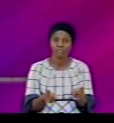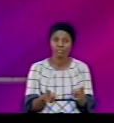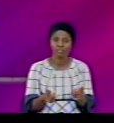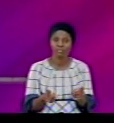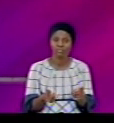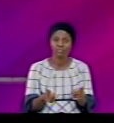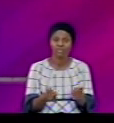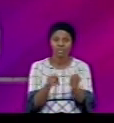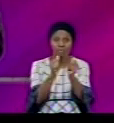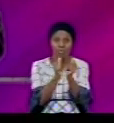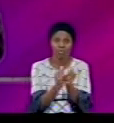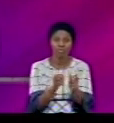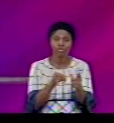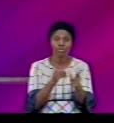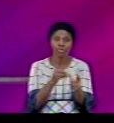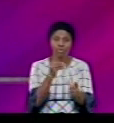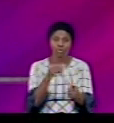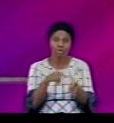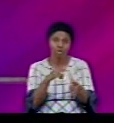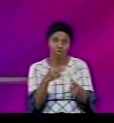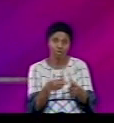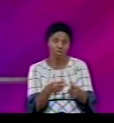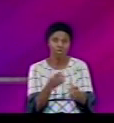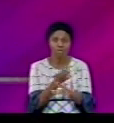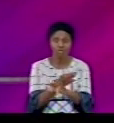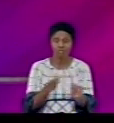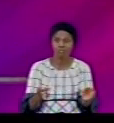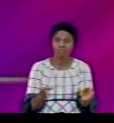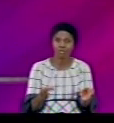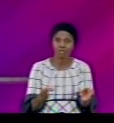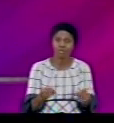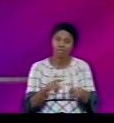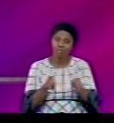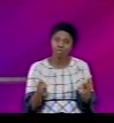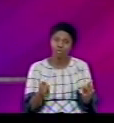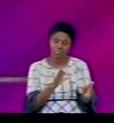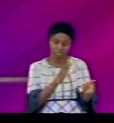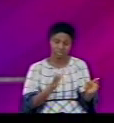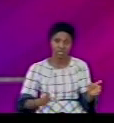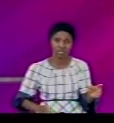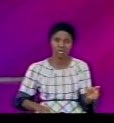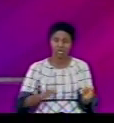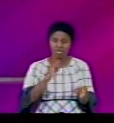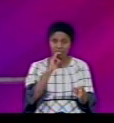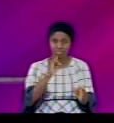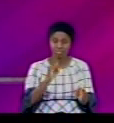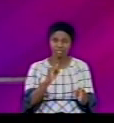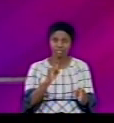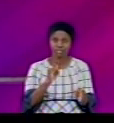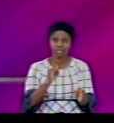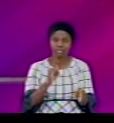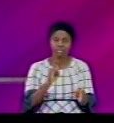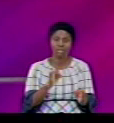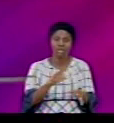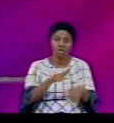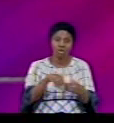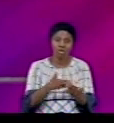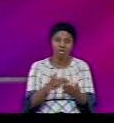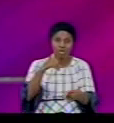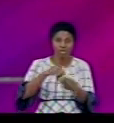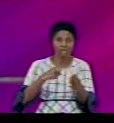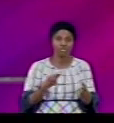nor free. Listen to the last aspect, but Christ is all in all. We want to pray from tonight